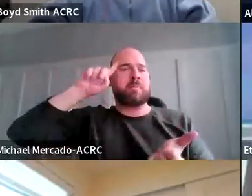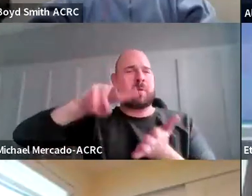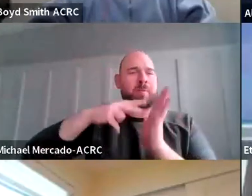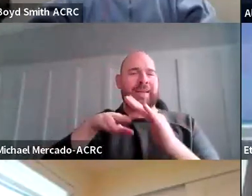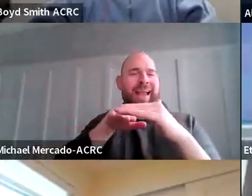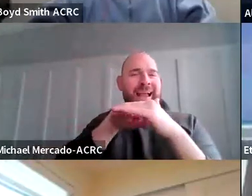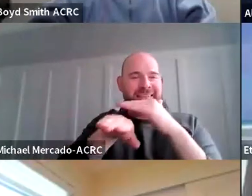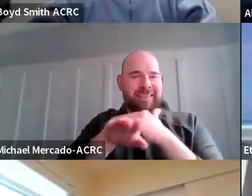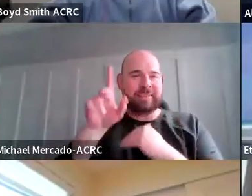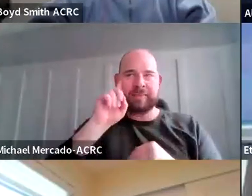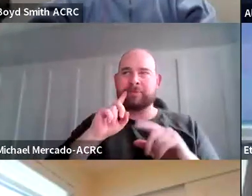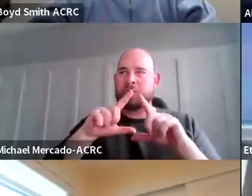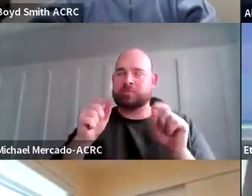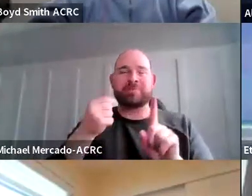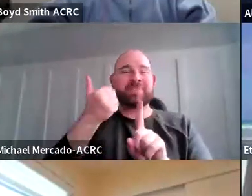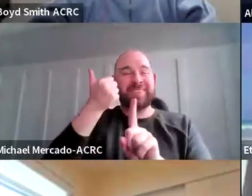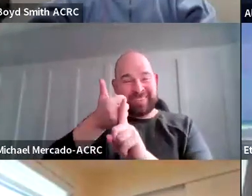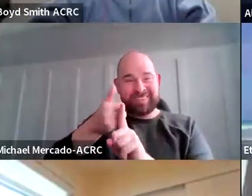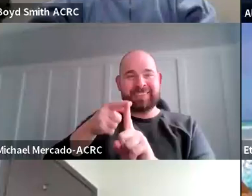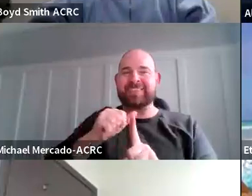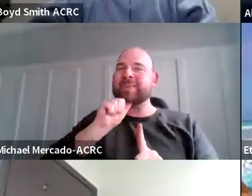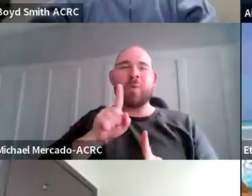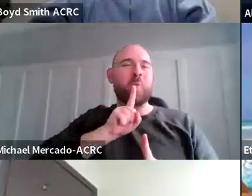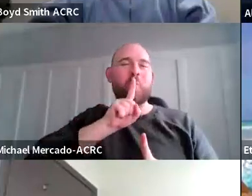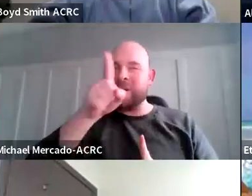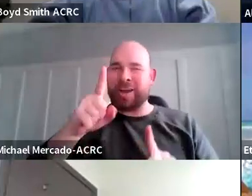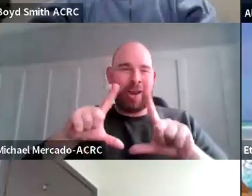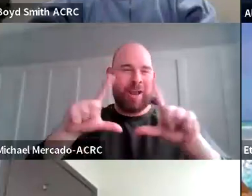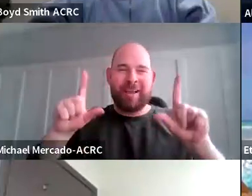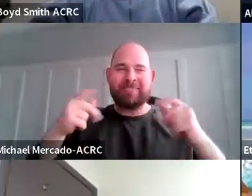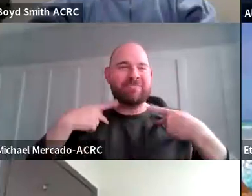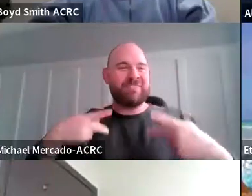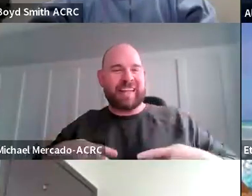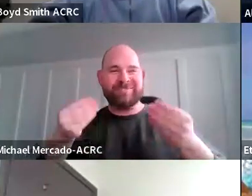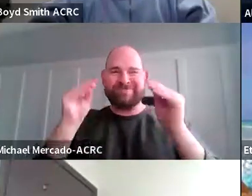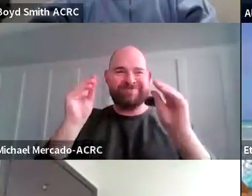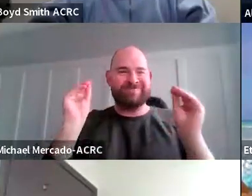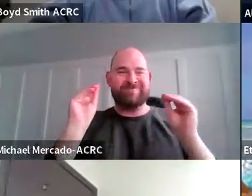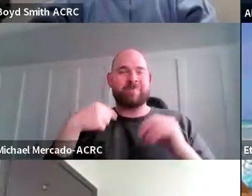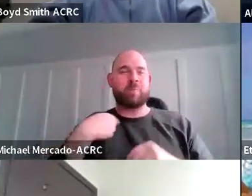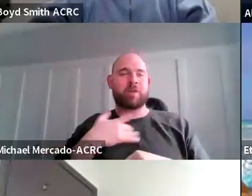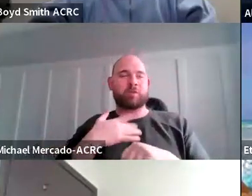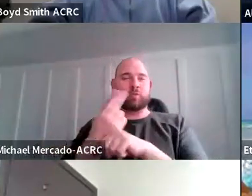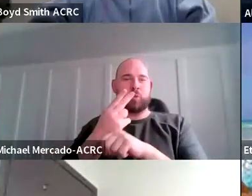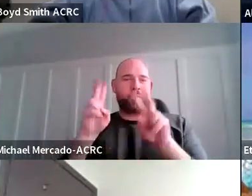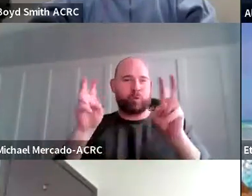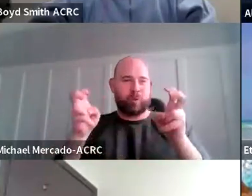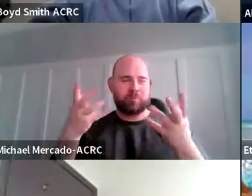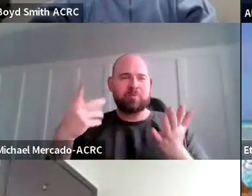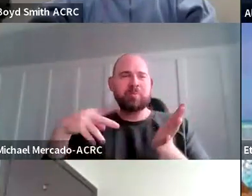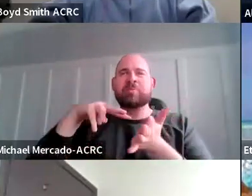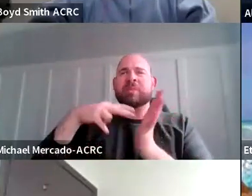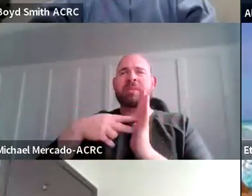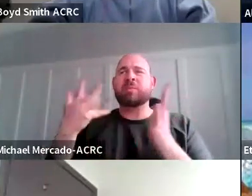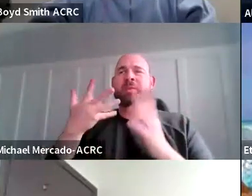just say deaf card, but really what it means is accessibility deaf card. It's not a real physical